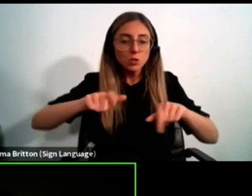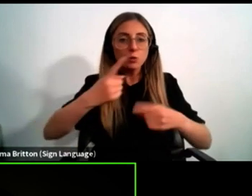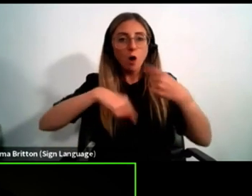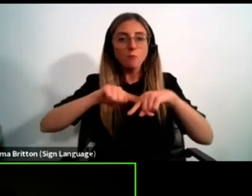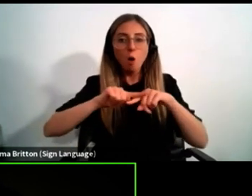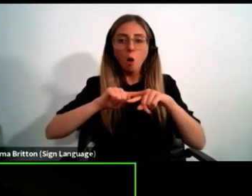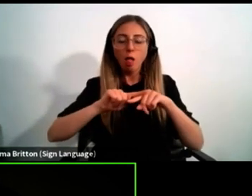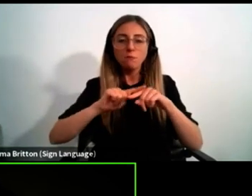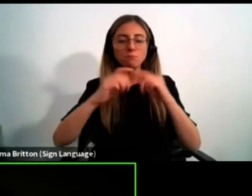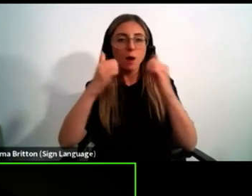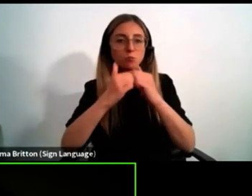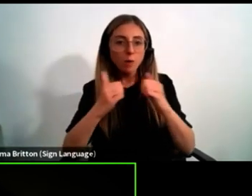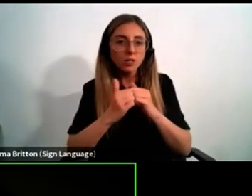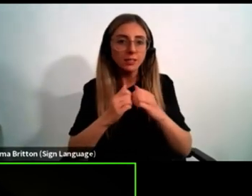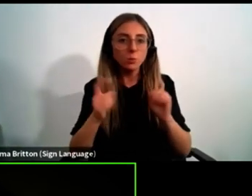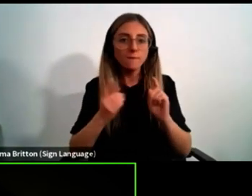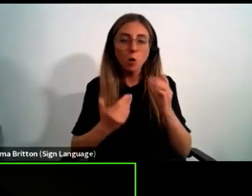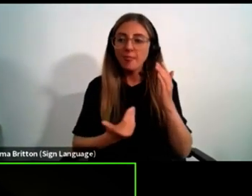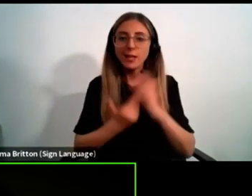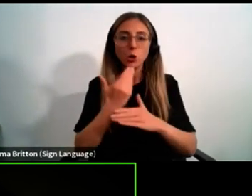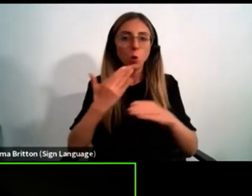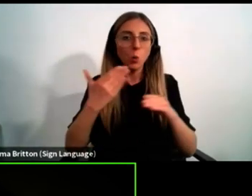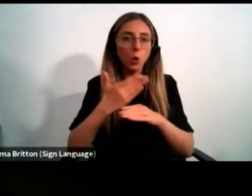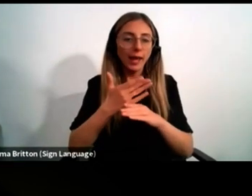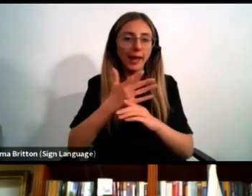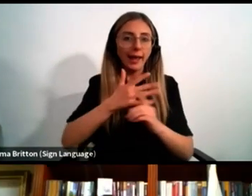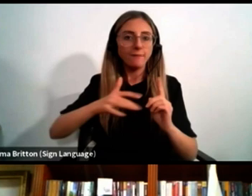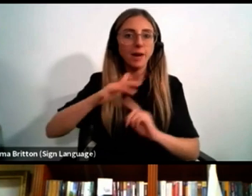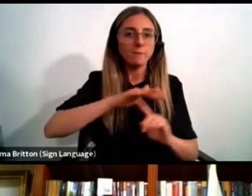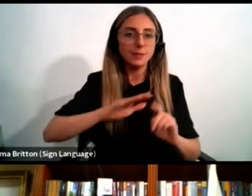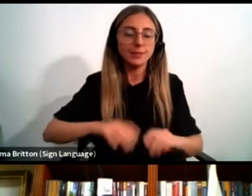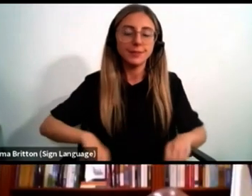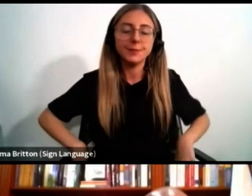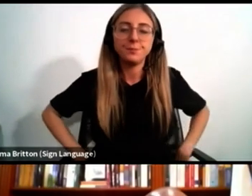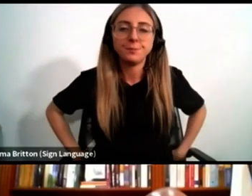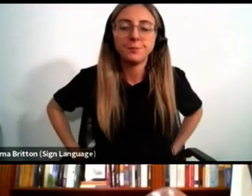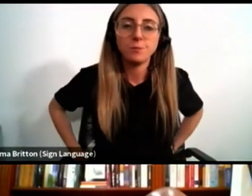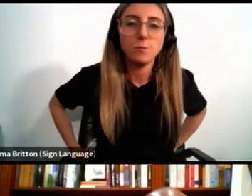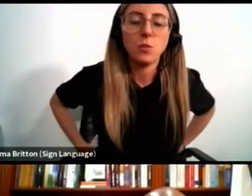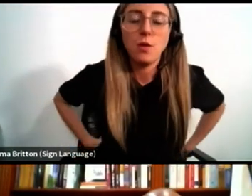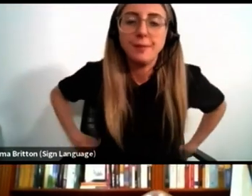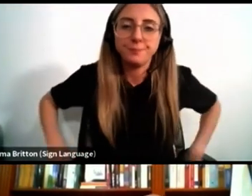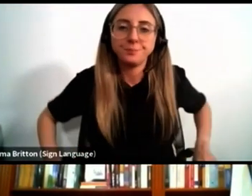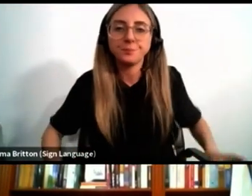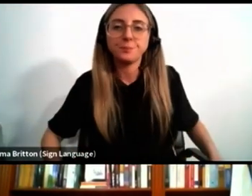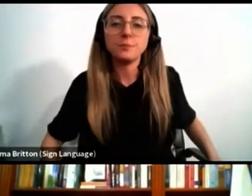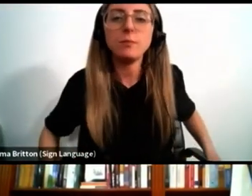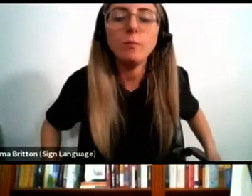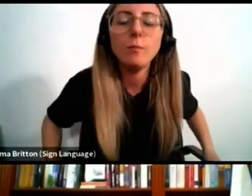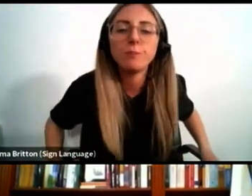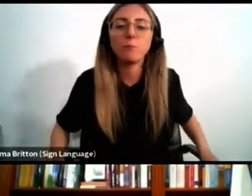for purpose for the new work environment. Prof, do you want to add in there in terms of making those